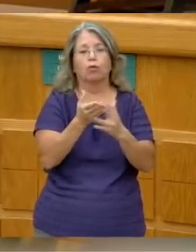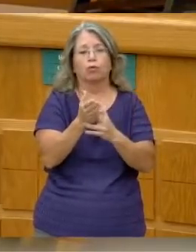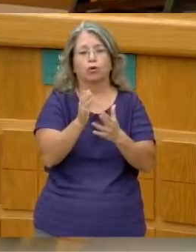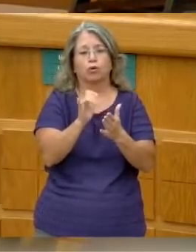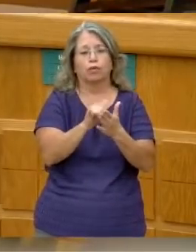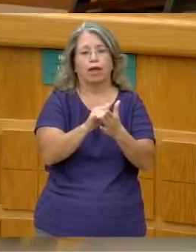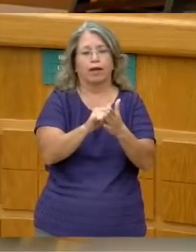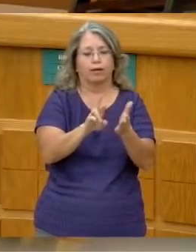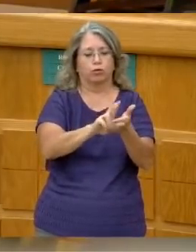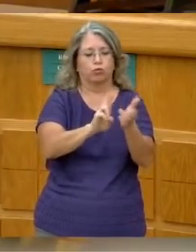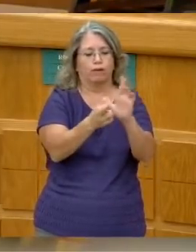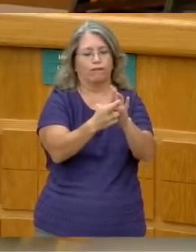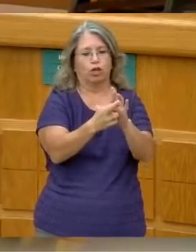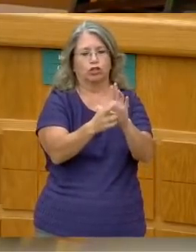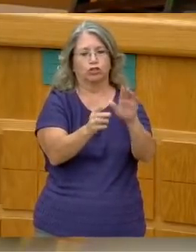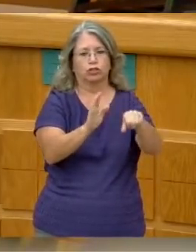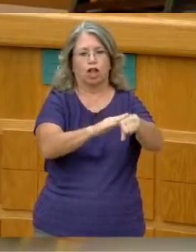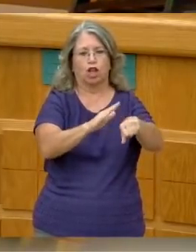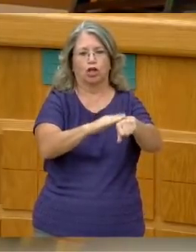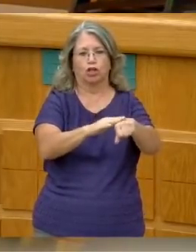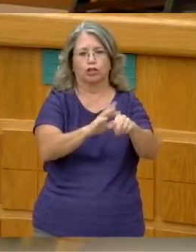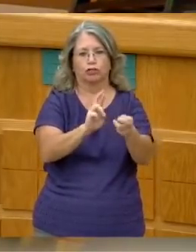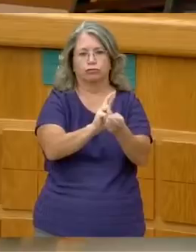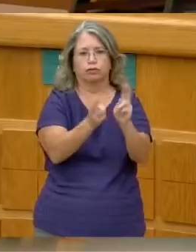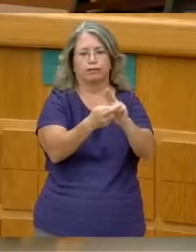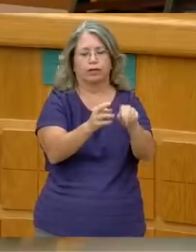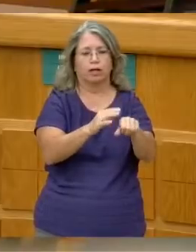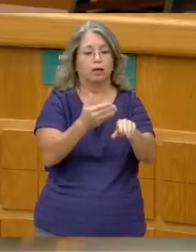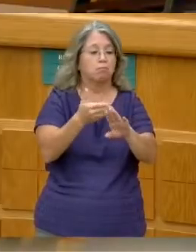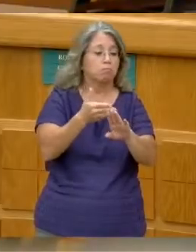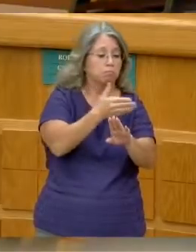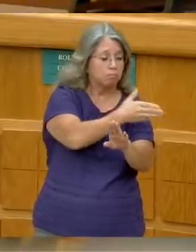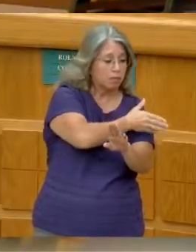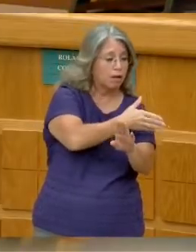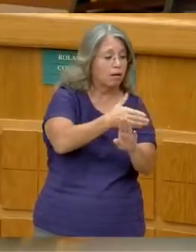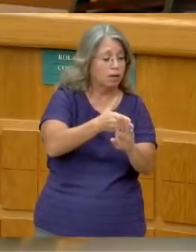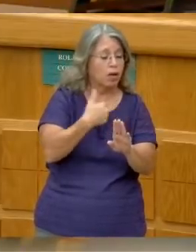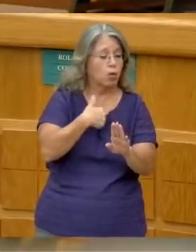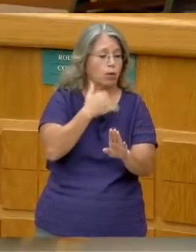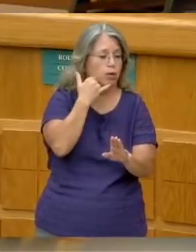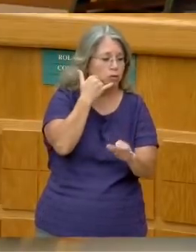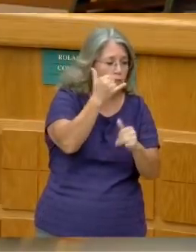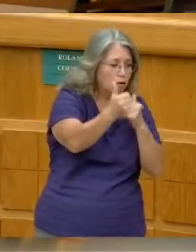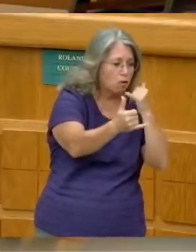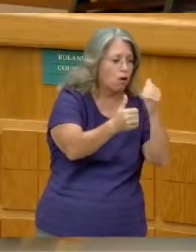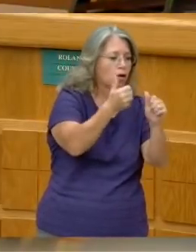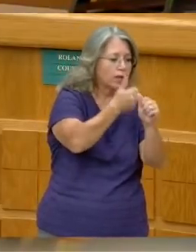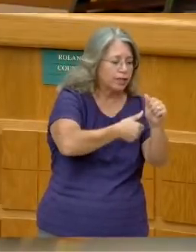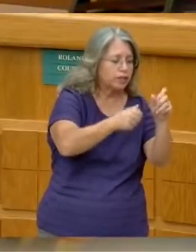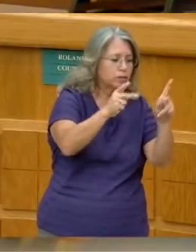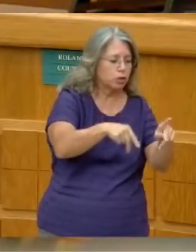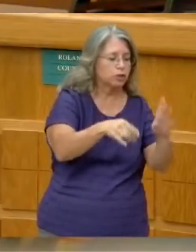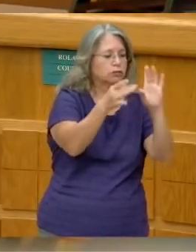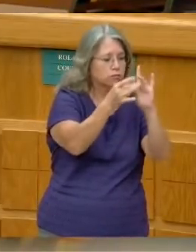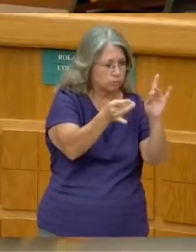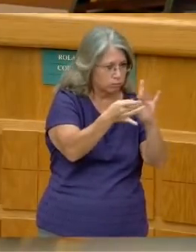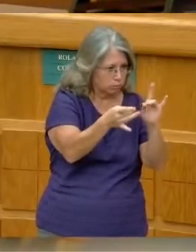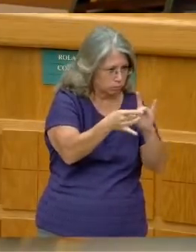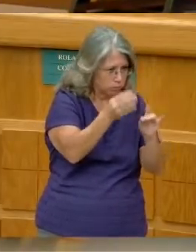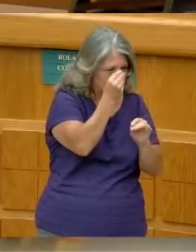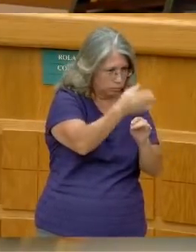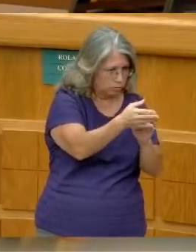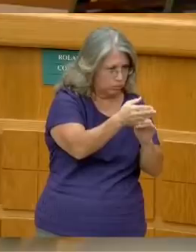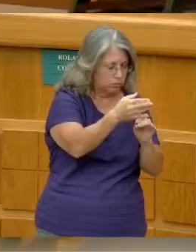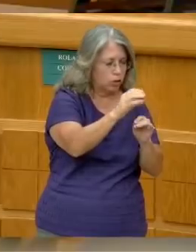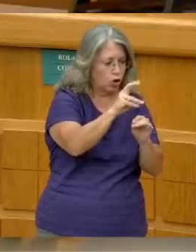Before, we would call every individual and we would give them that same message, and then we would allow time for them to ask us